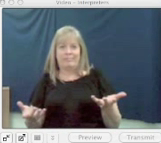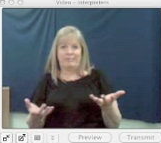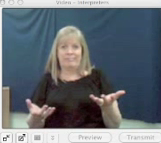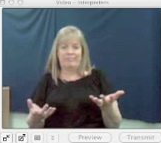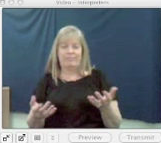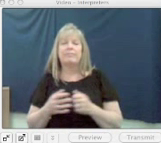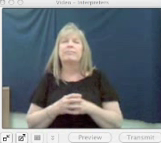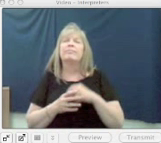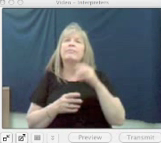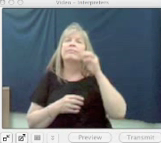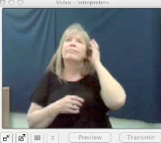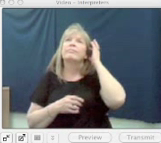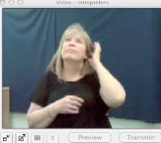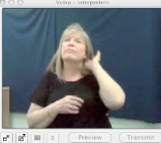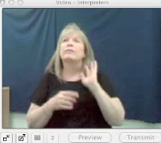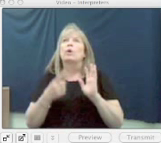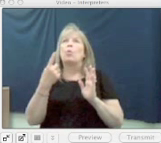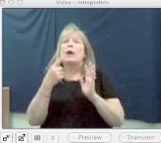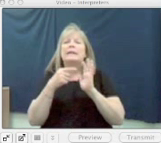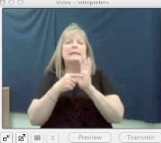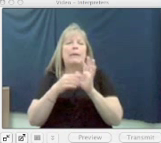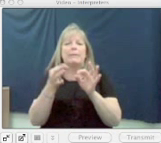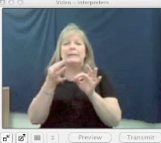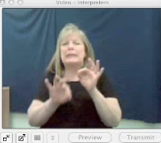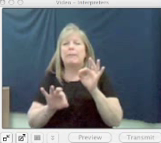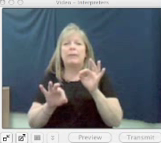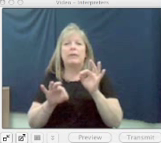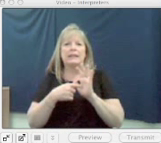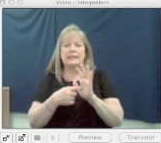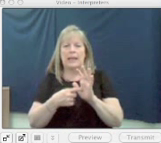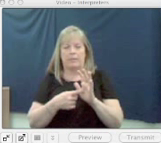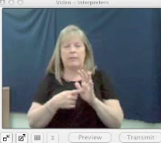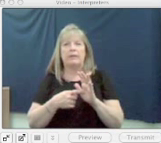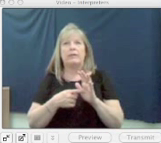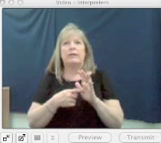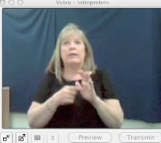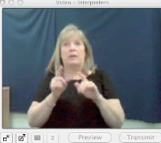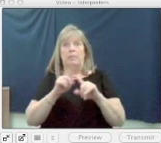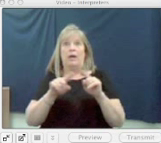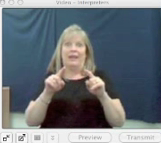Let me give you an example, very simple example, but obviously the complexity of this is